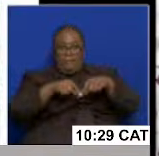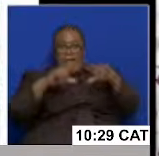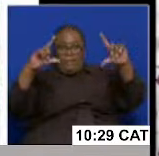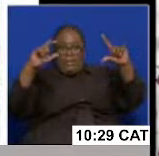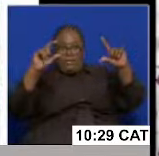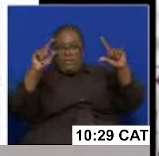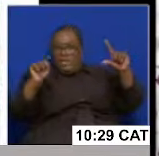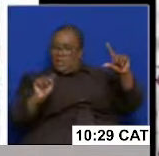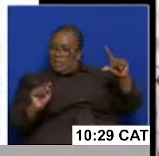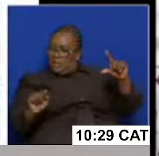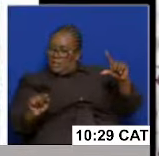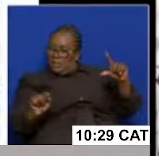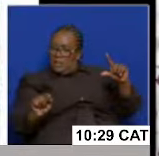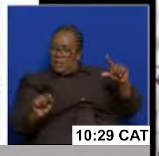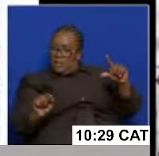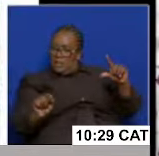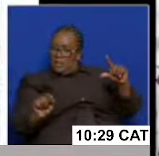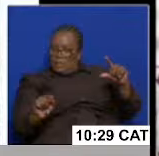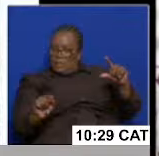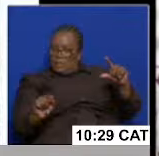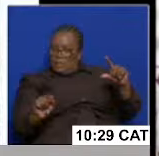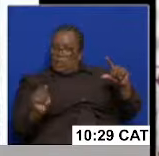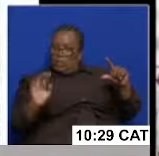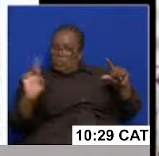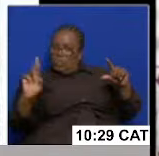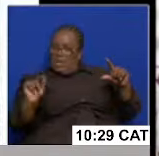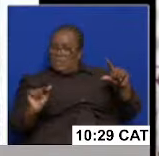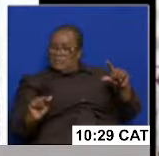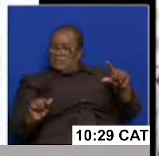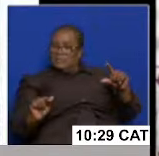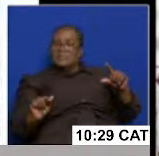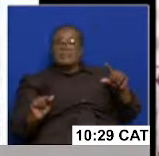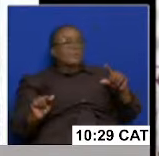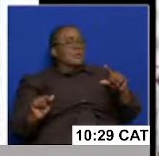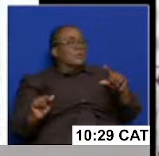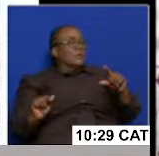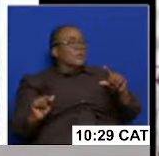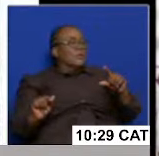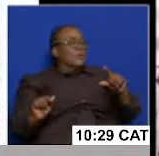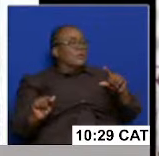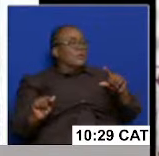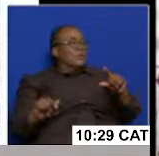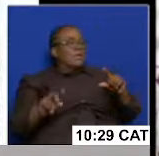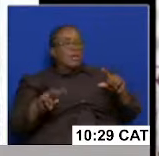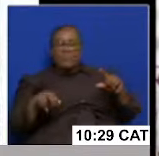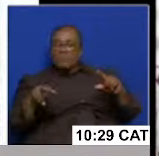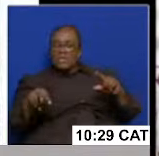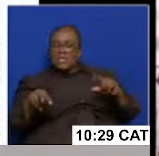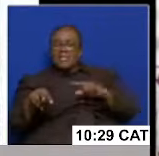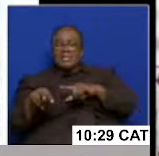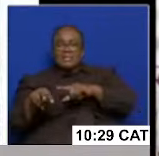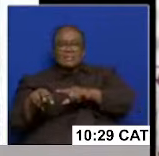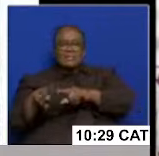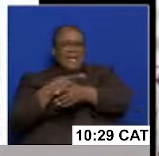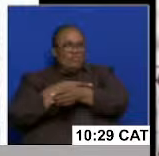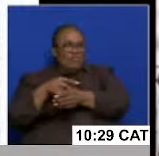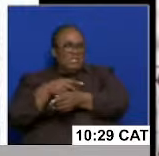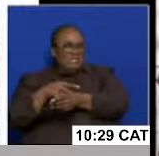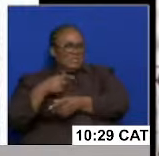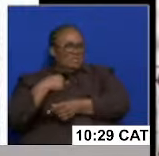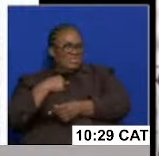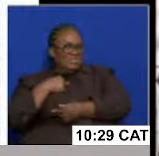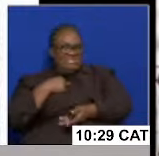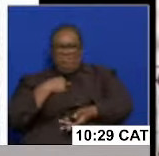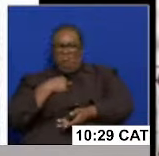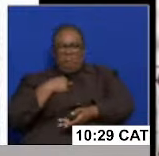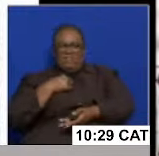at the bottom right corner of each picture. It there's- doesn't quite read like an address to me. Maybe It's the name of the street